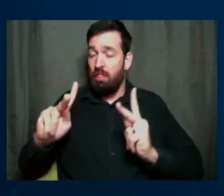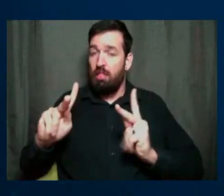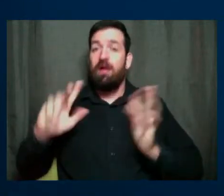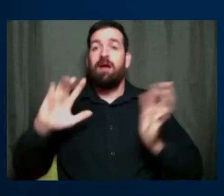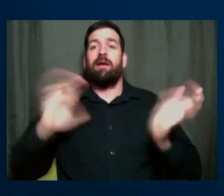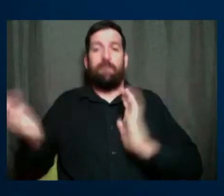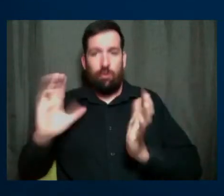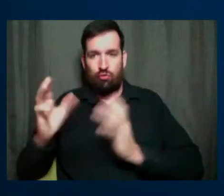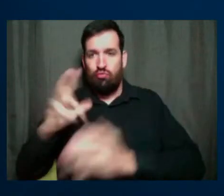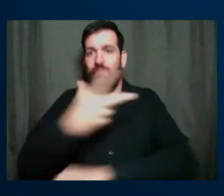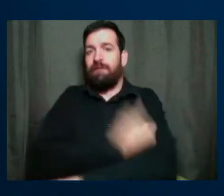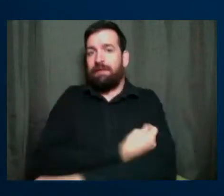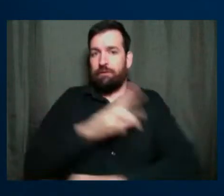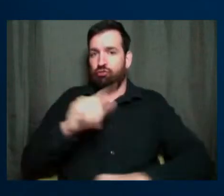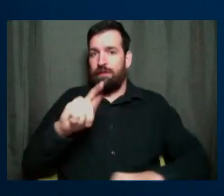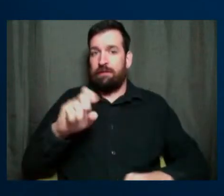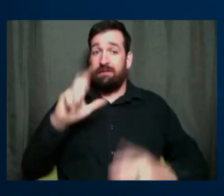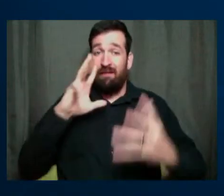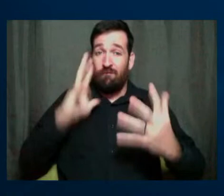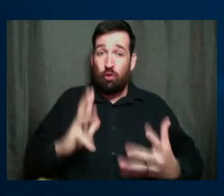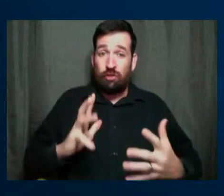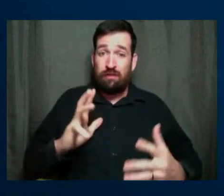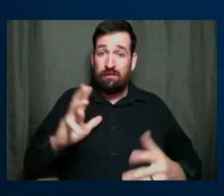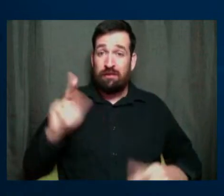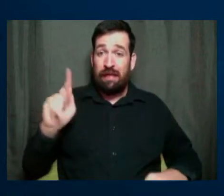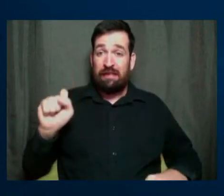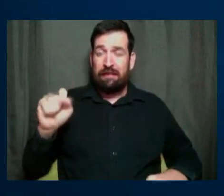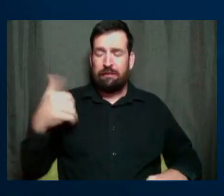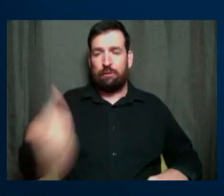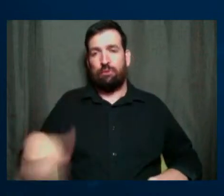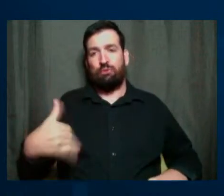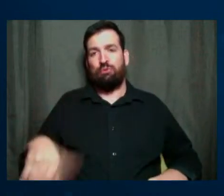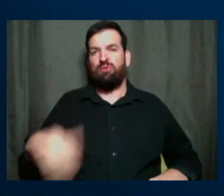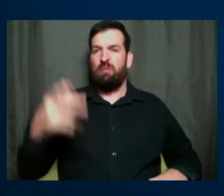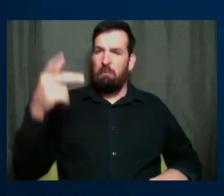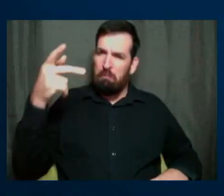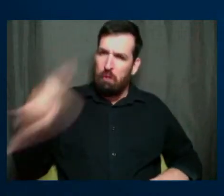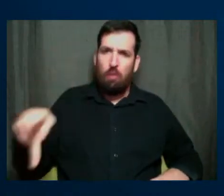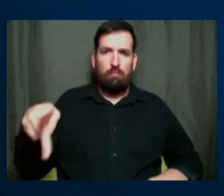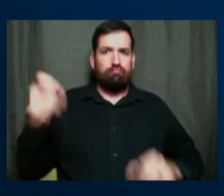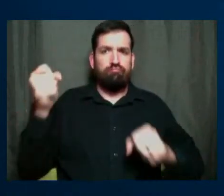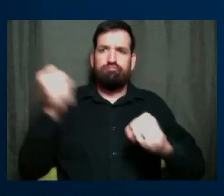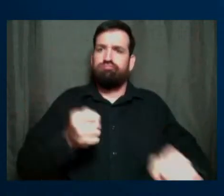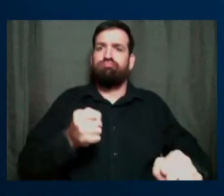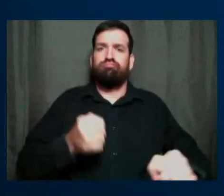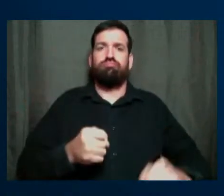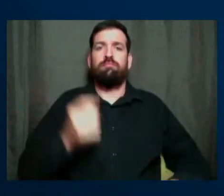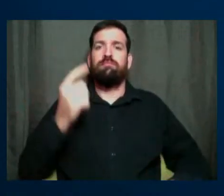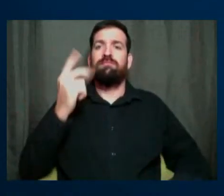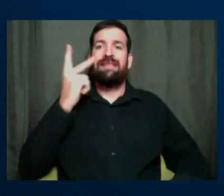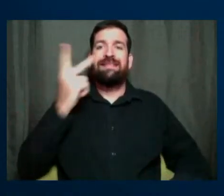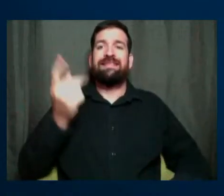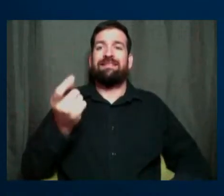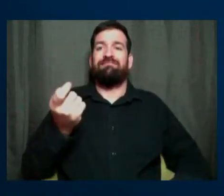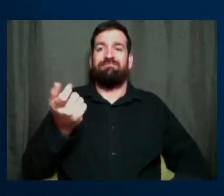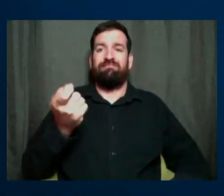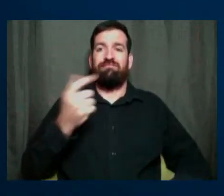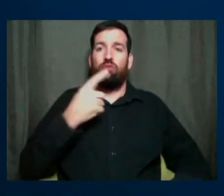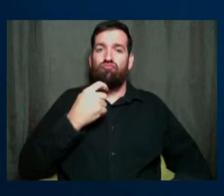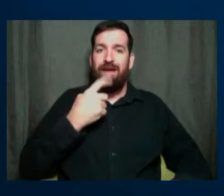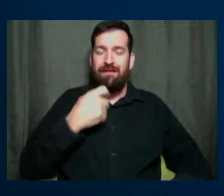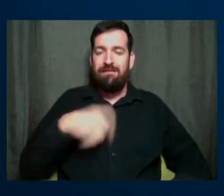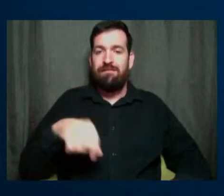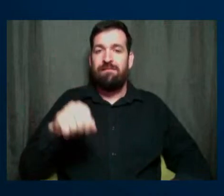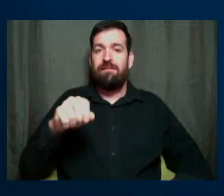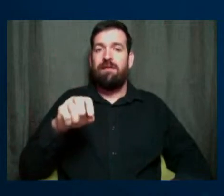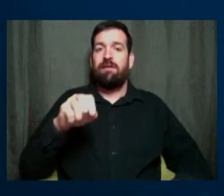graph. And unfortunately, Kansas turns a whole lot of purple. And you can see the little bit of red around Douglas County, Wyandotte, Johnson